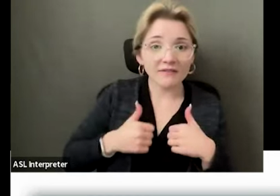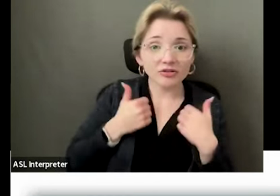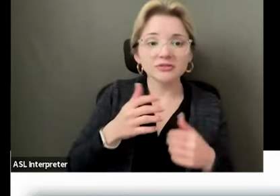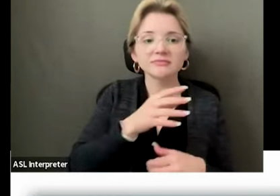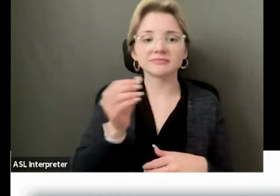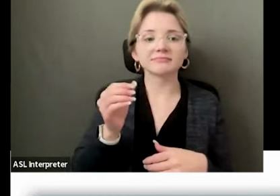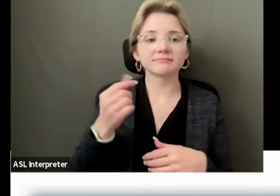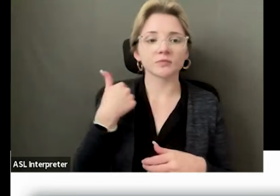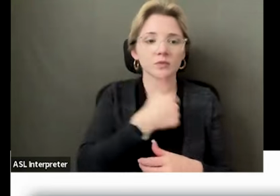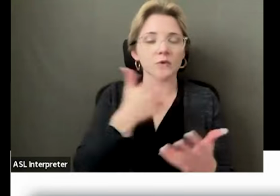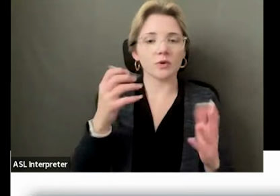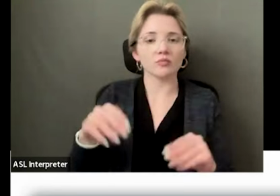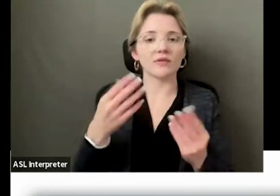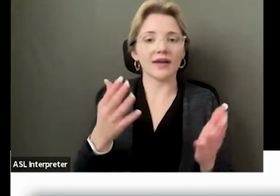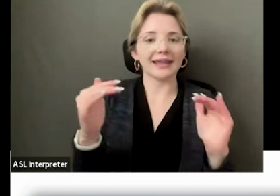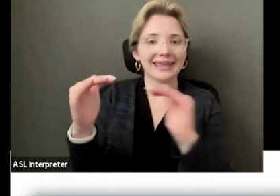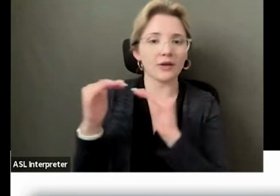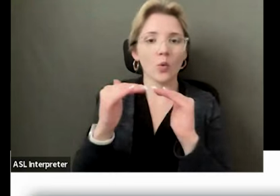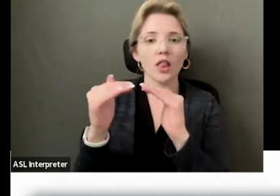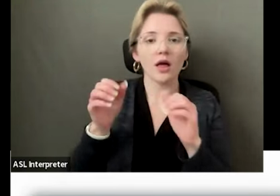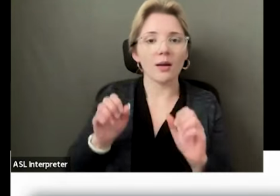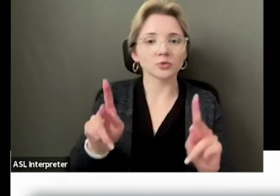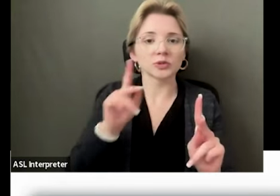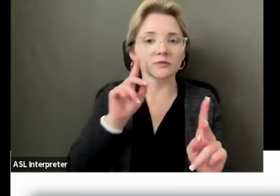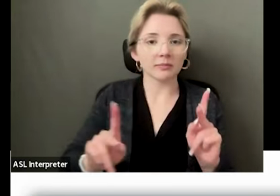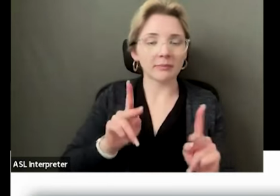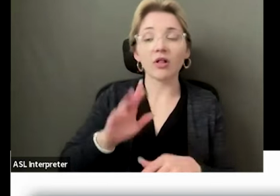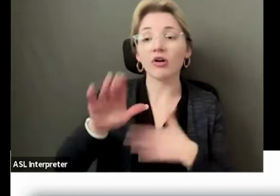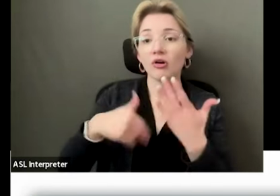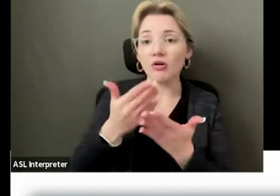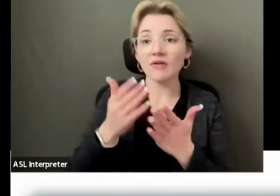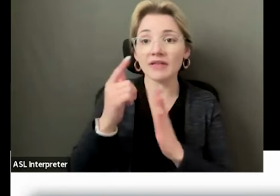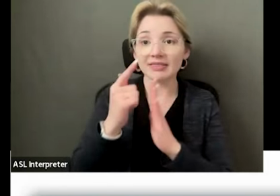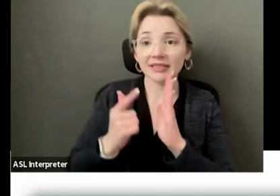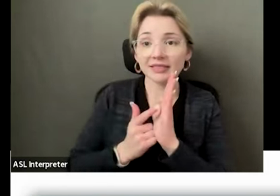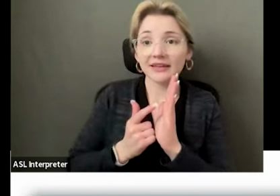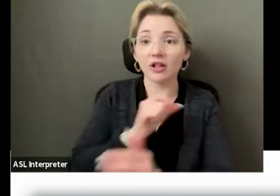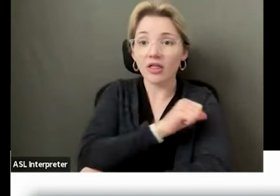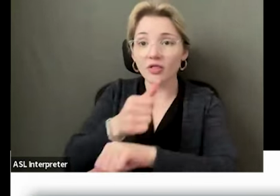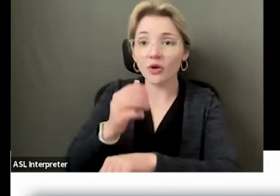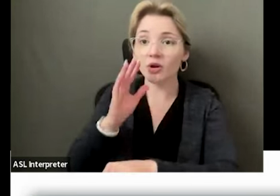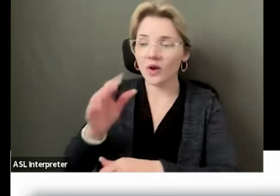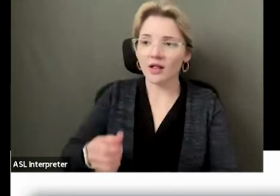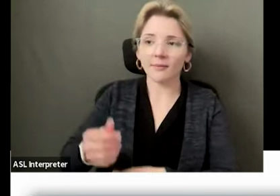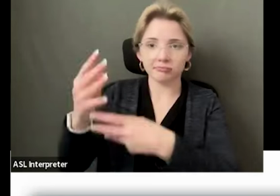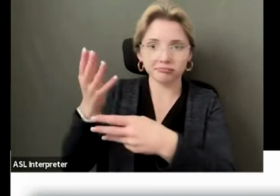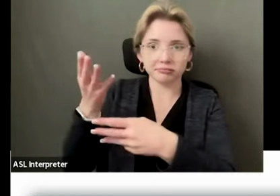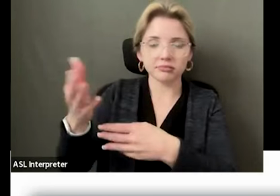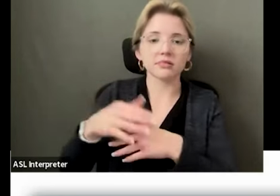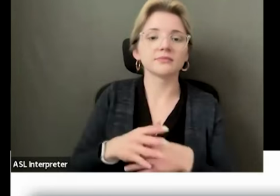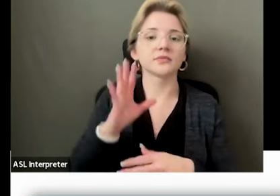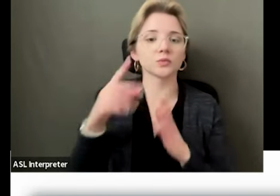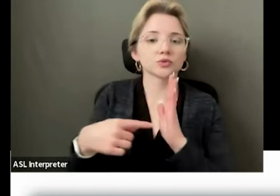Opportunity. This is where all of our legal authorities will be posted, to include the VAWA statute,